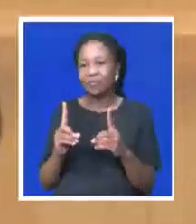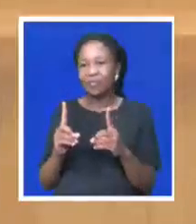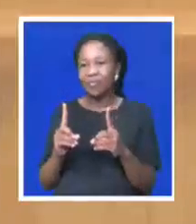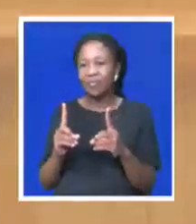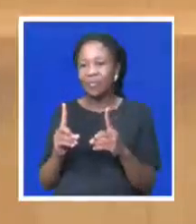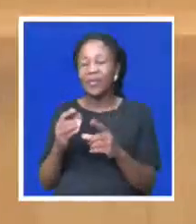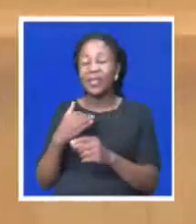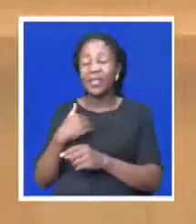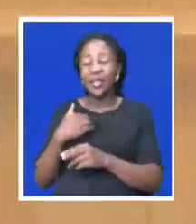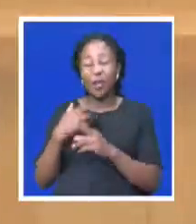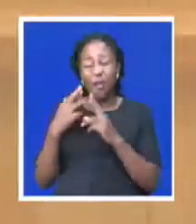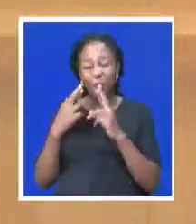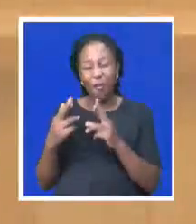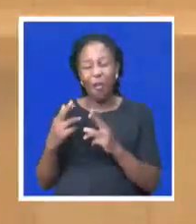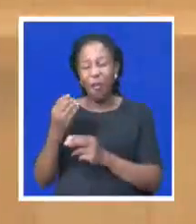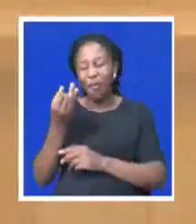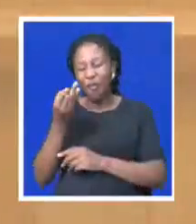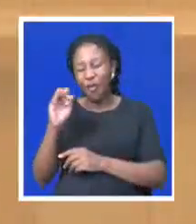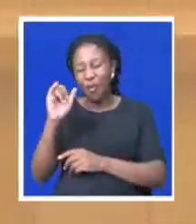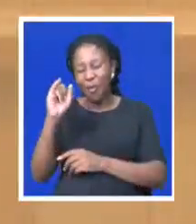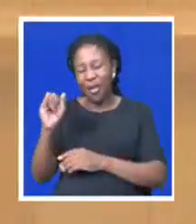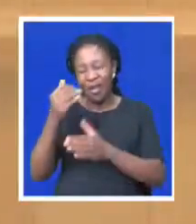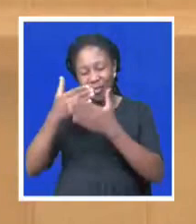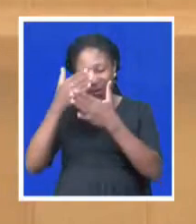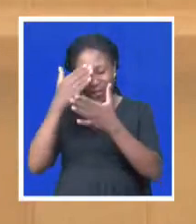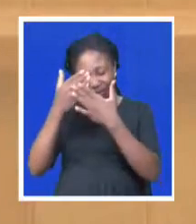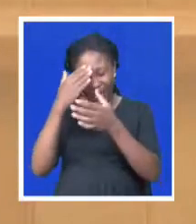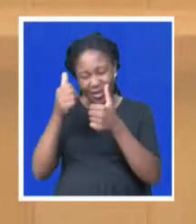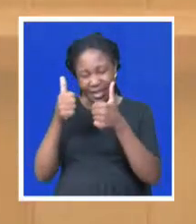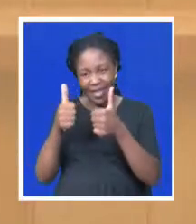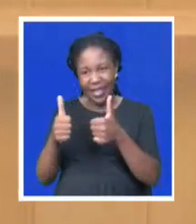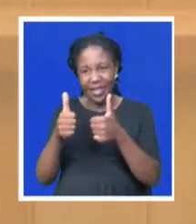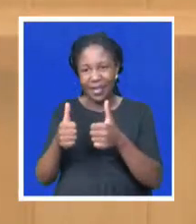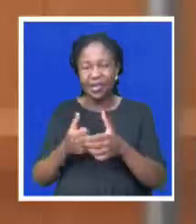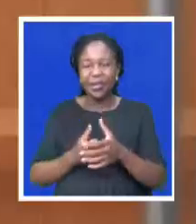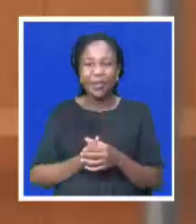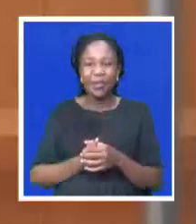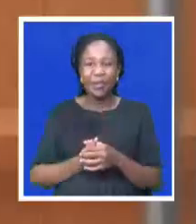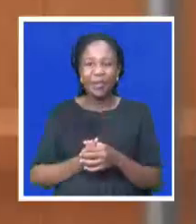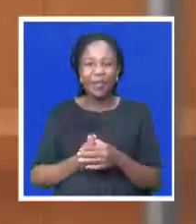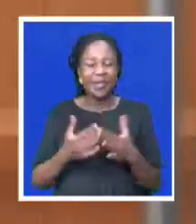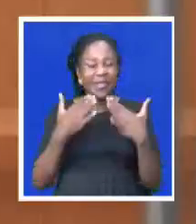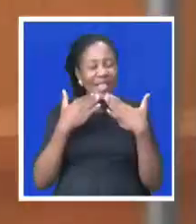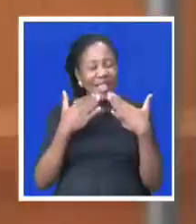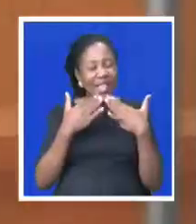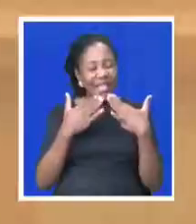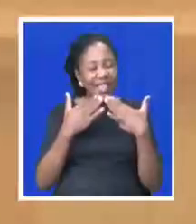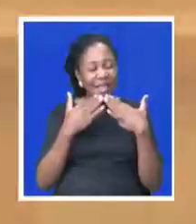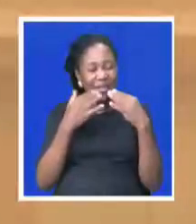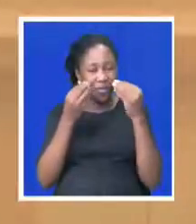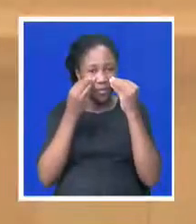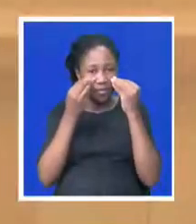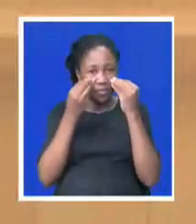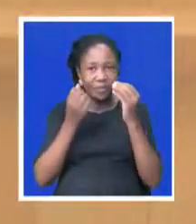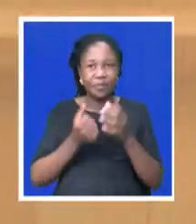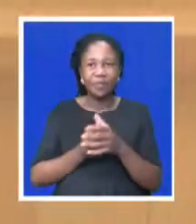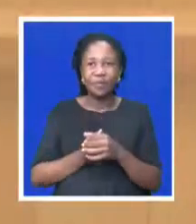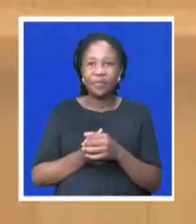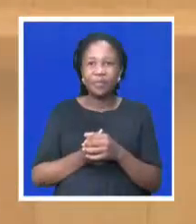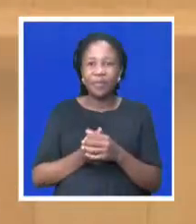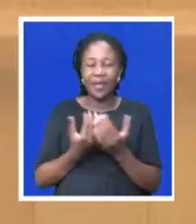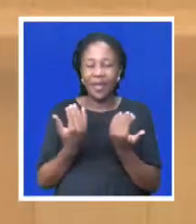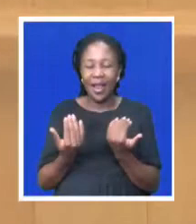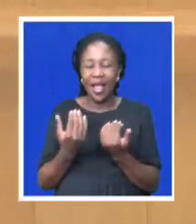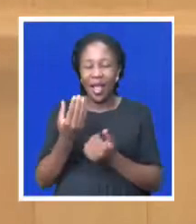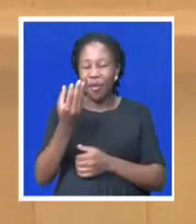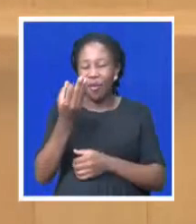style and the narrative text. Thank you so much, and we're wishing you a lovely day, of course. Thank you so much, Nogwazi. Thank you. Form 4s, please get closer to your